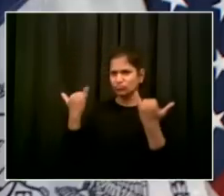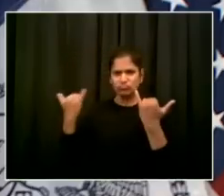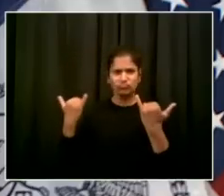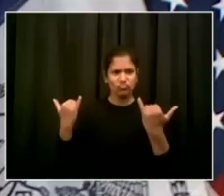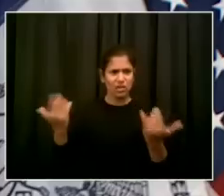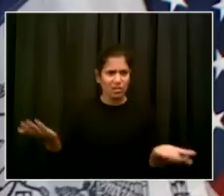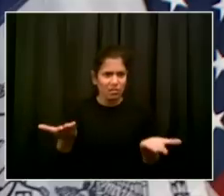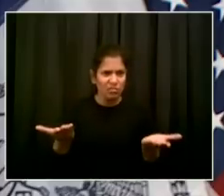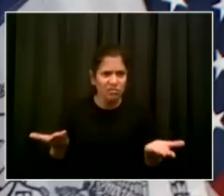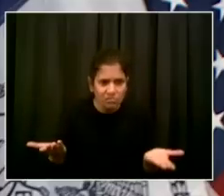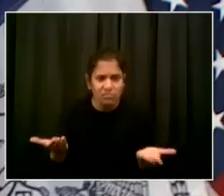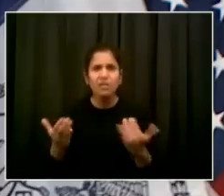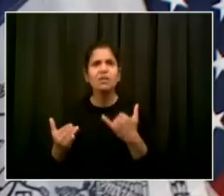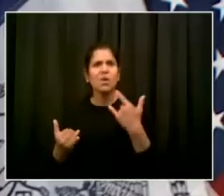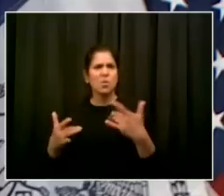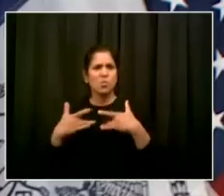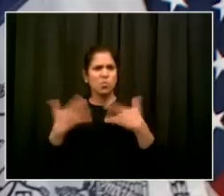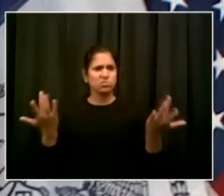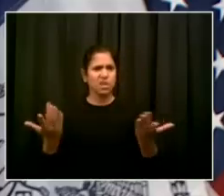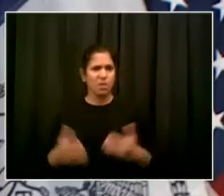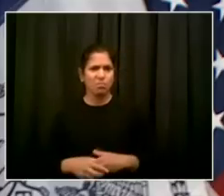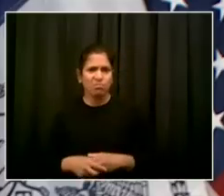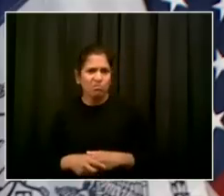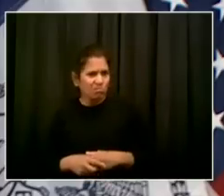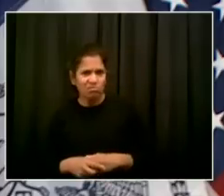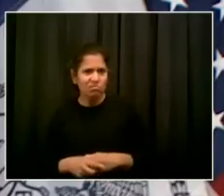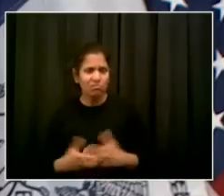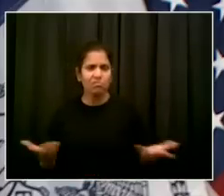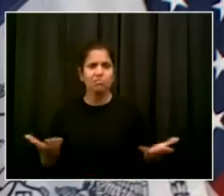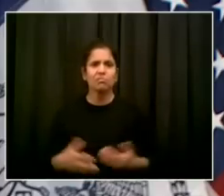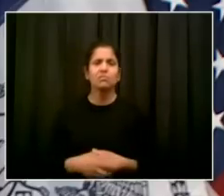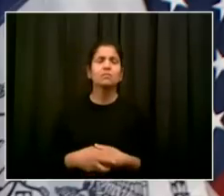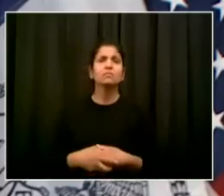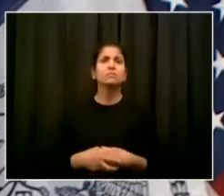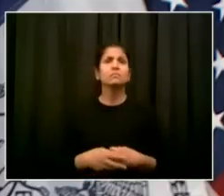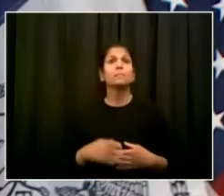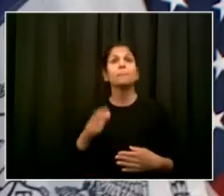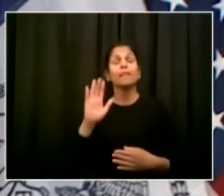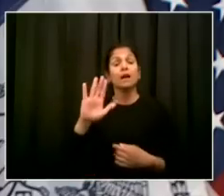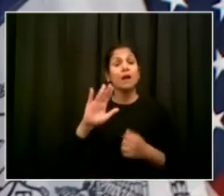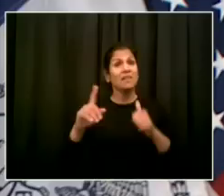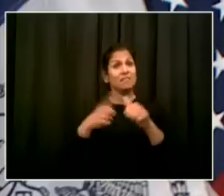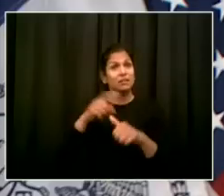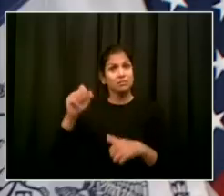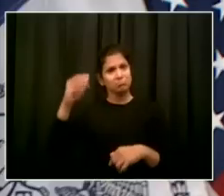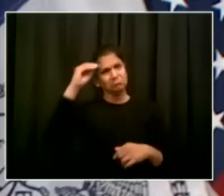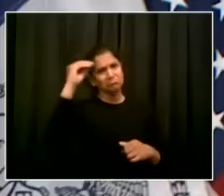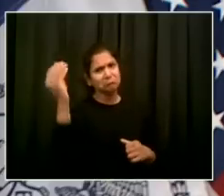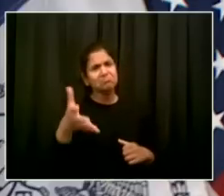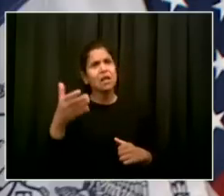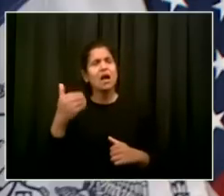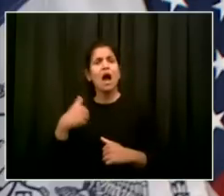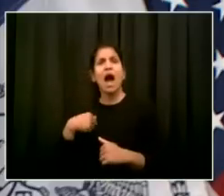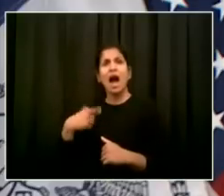attack on Jacob Kornbluth. Absolutely unacceptable, disgusting, really. I mean, here's a